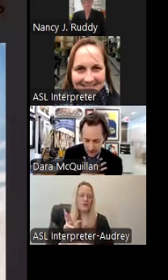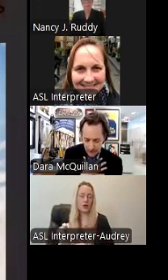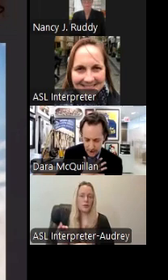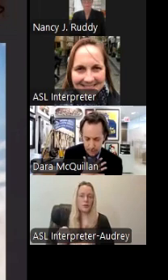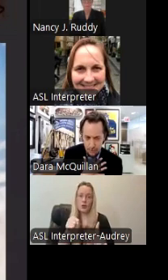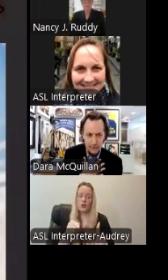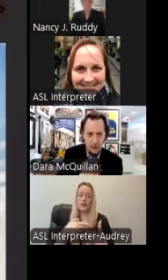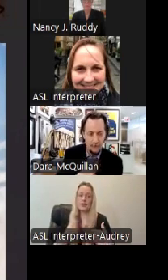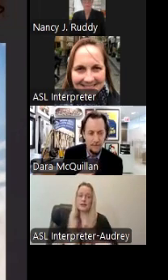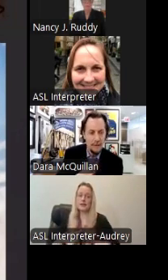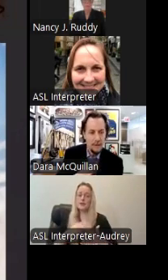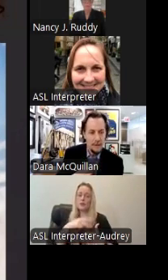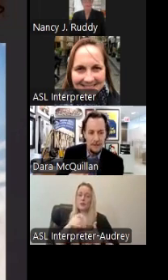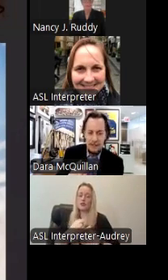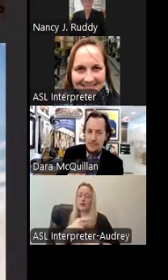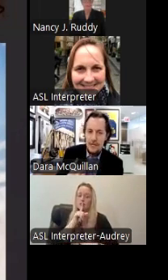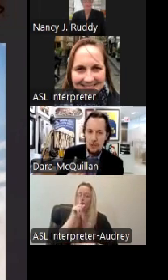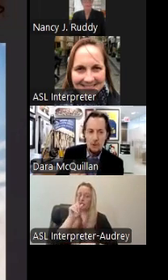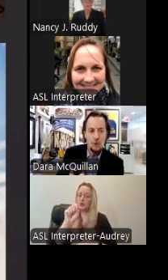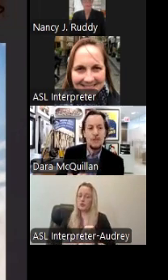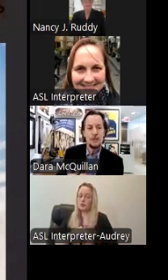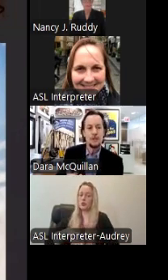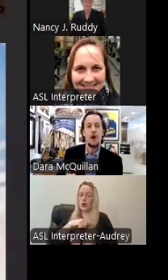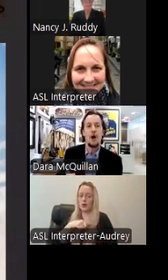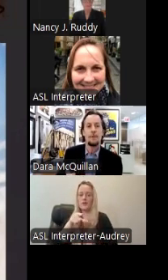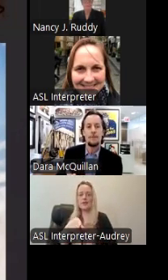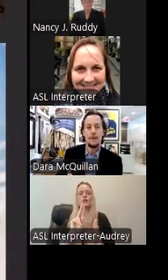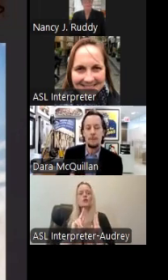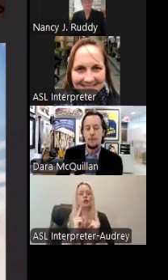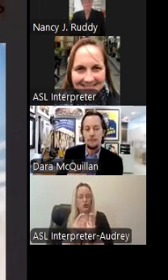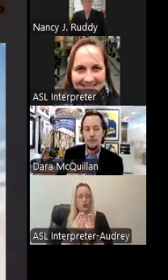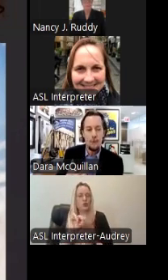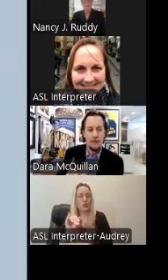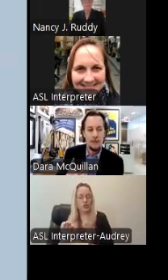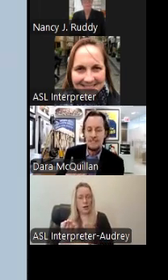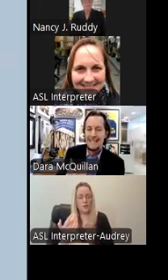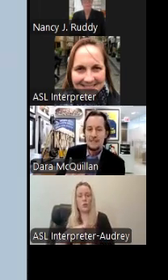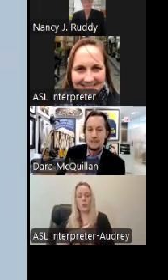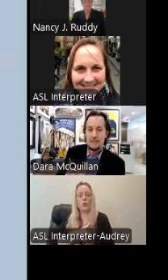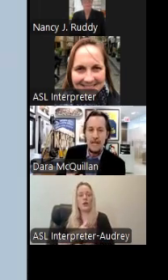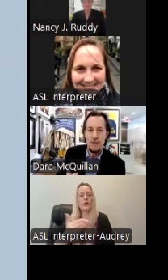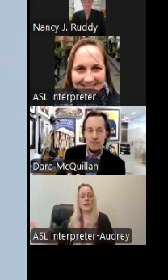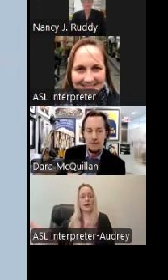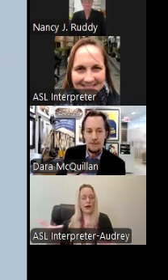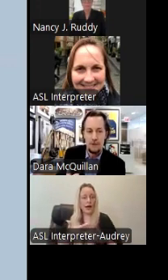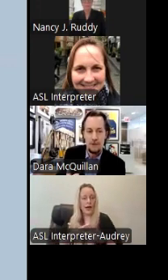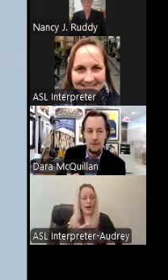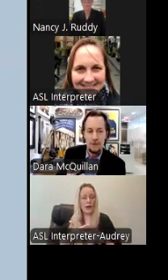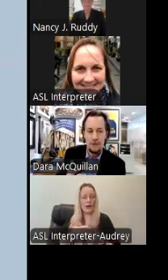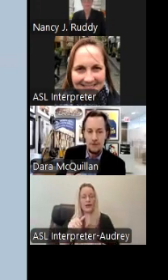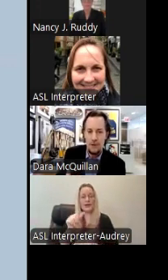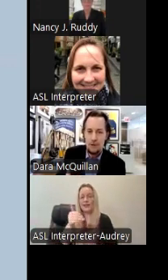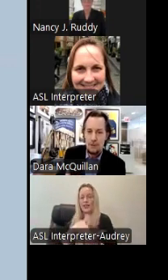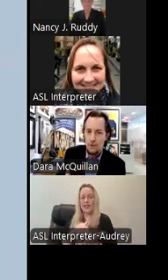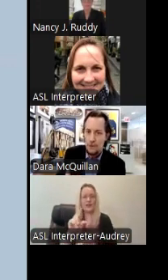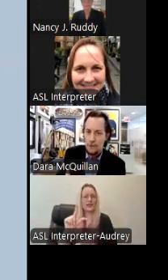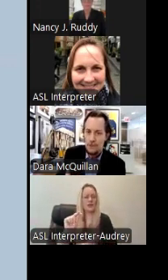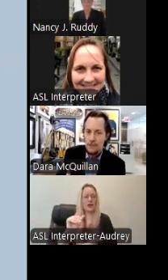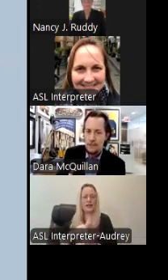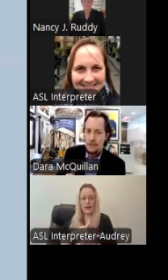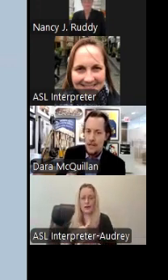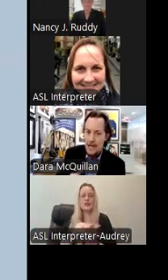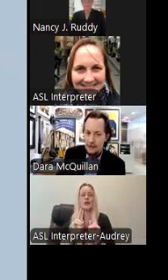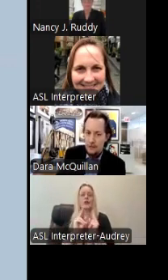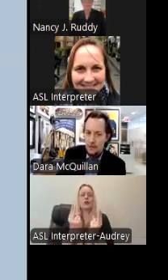I'm particularly proud of. This was a union job. We employed tens of thousands of union construction